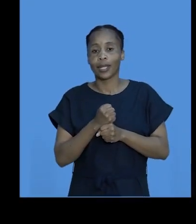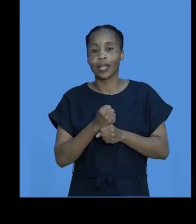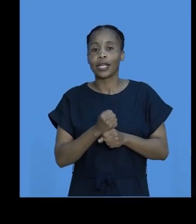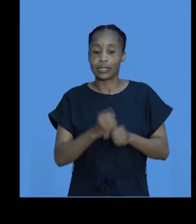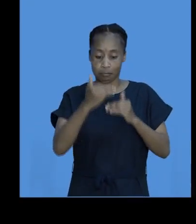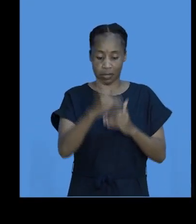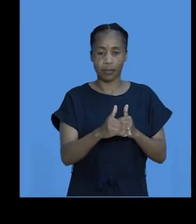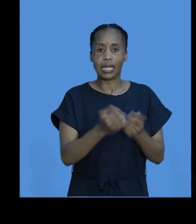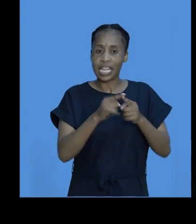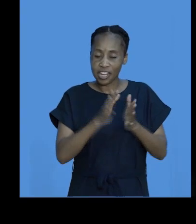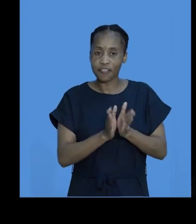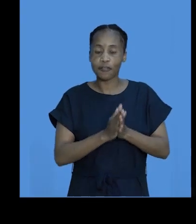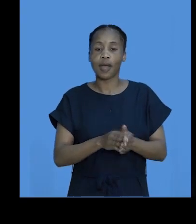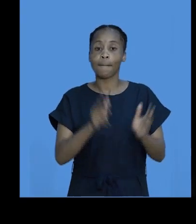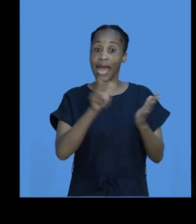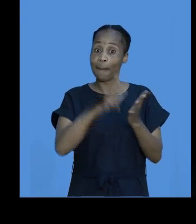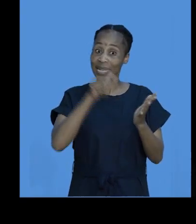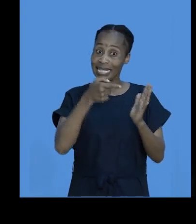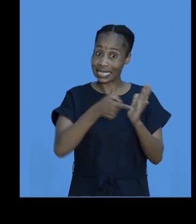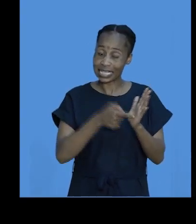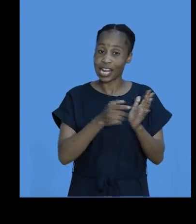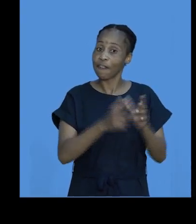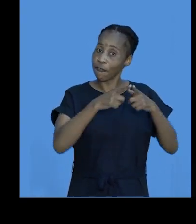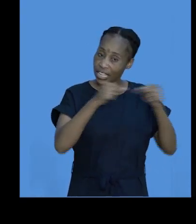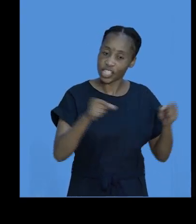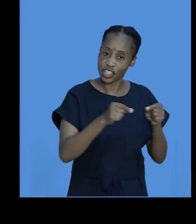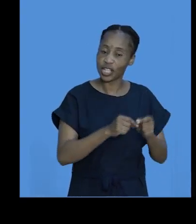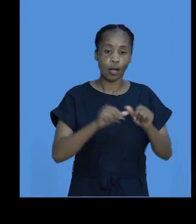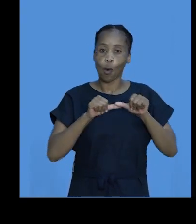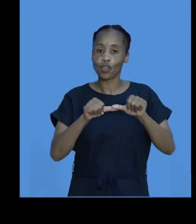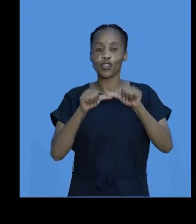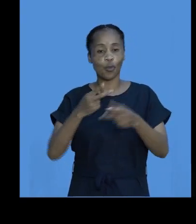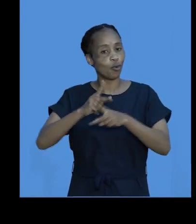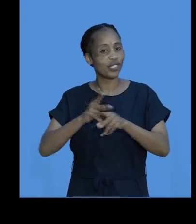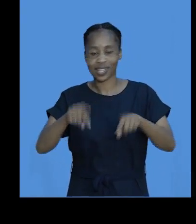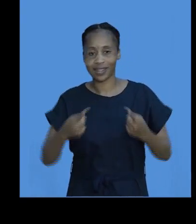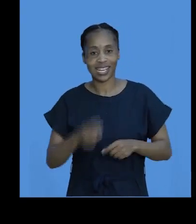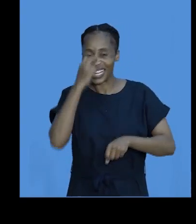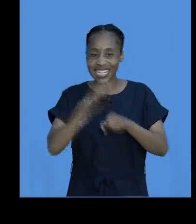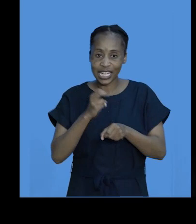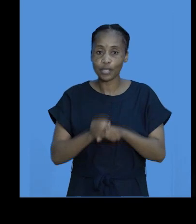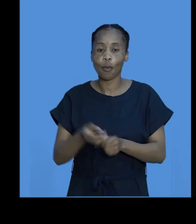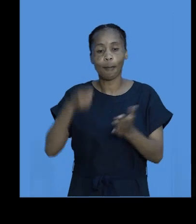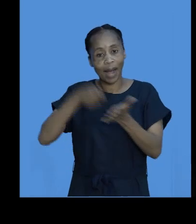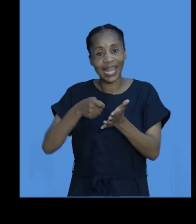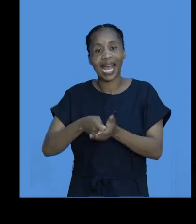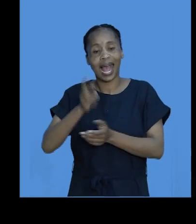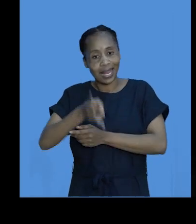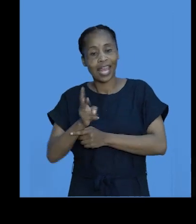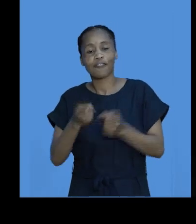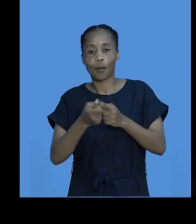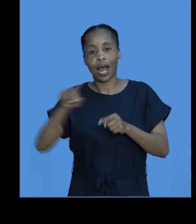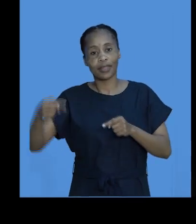their marketable permits for that particular period are used up, a business cannot continue producing. They have to either go and buy